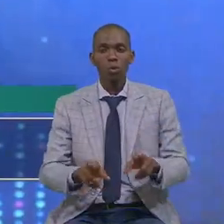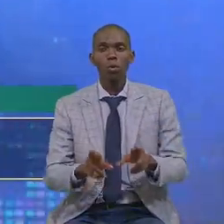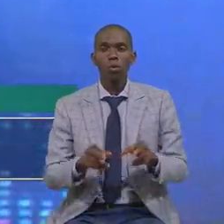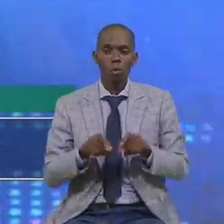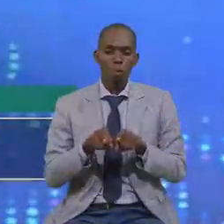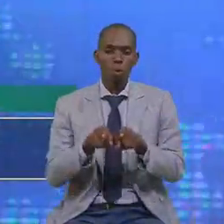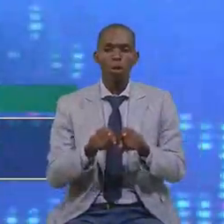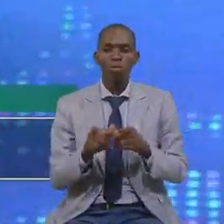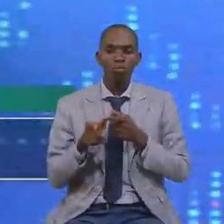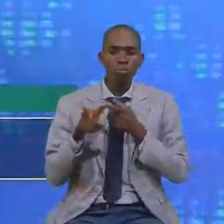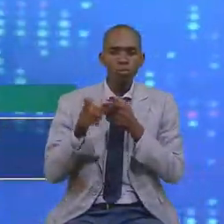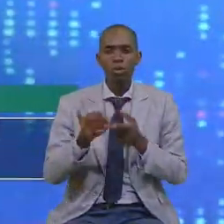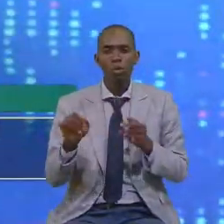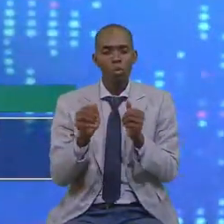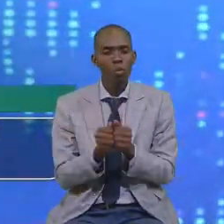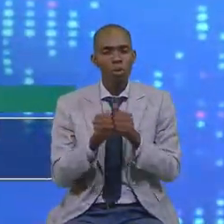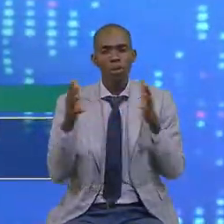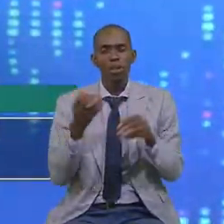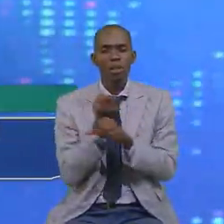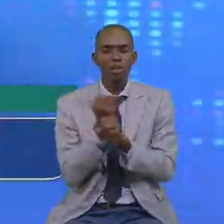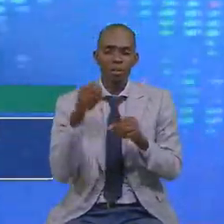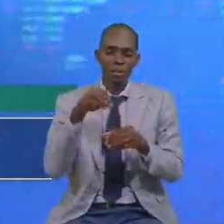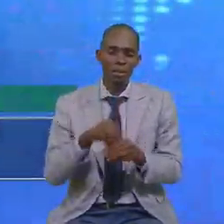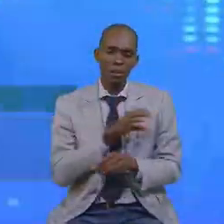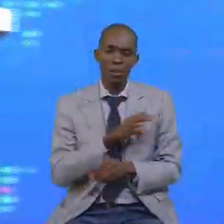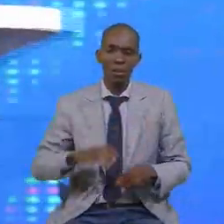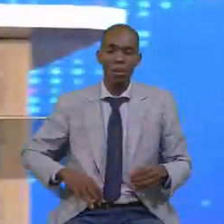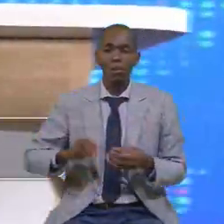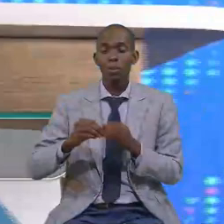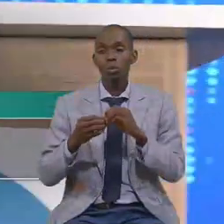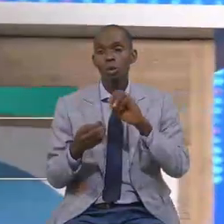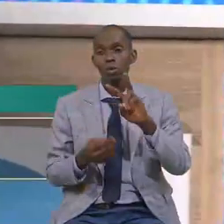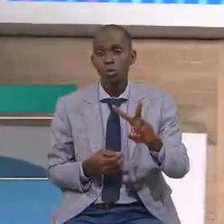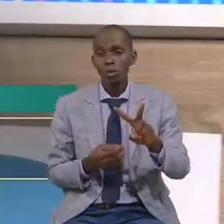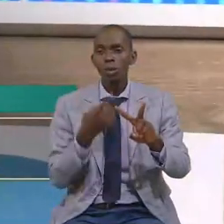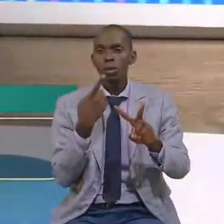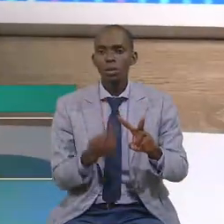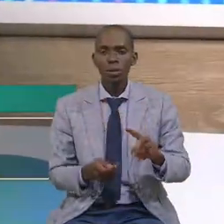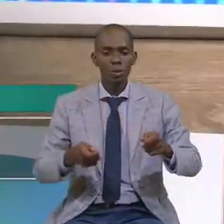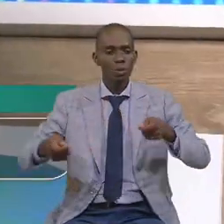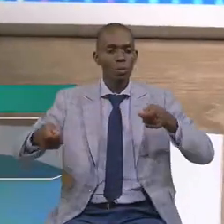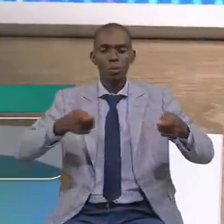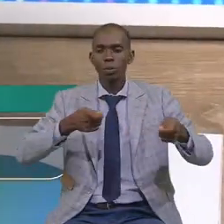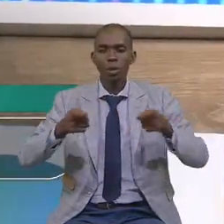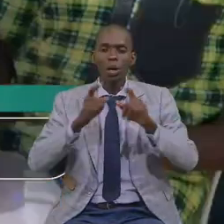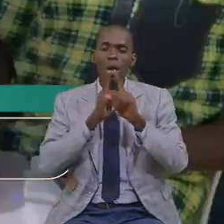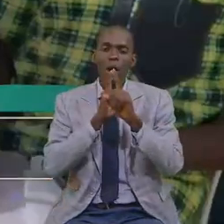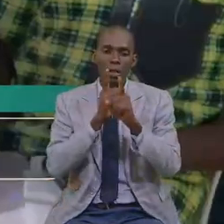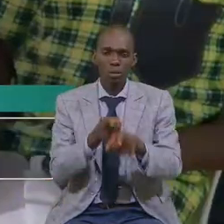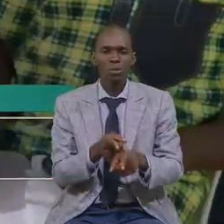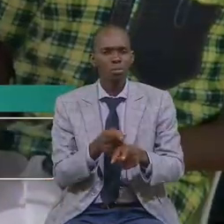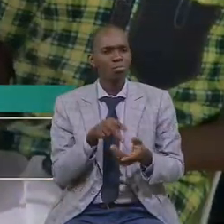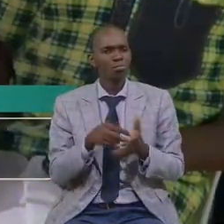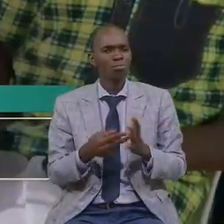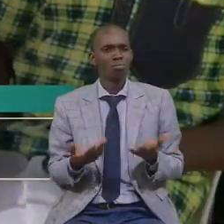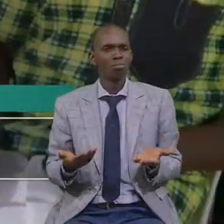running without salvation in Christ. Number two, the ruling response. What does that mean?